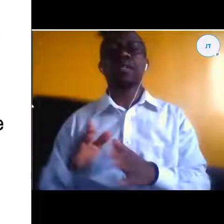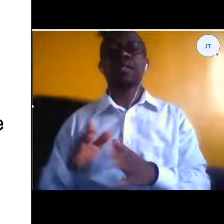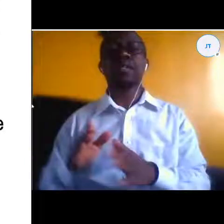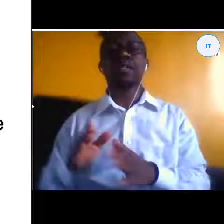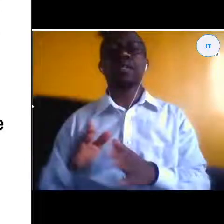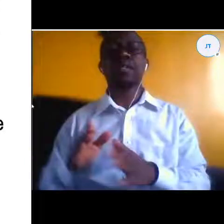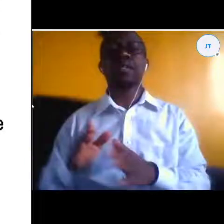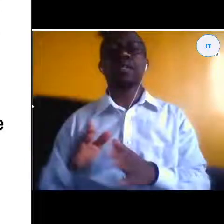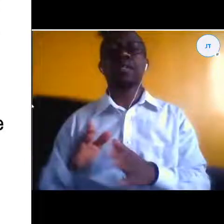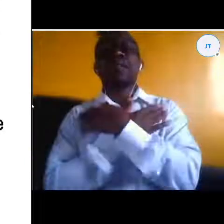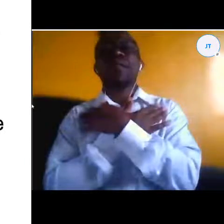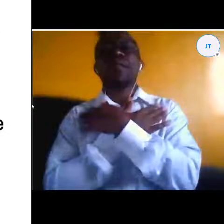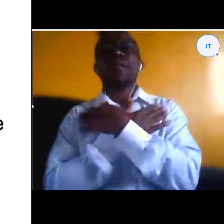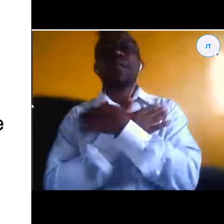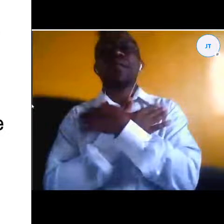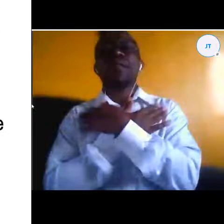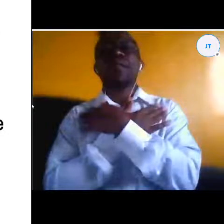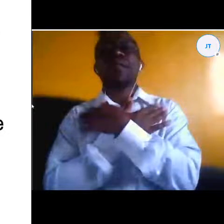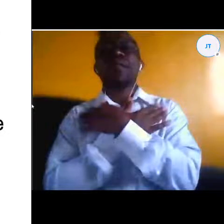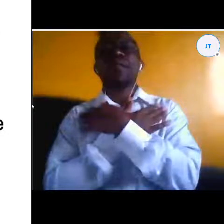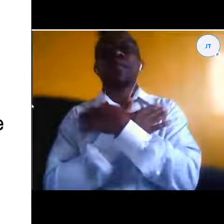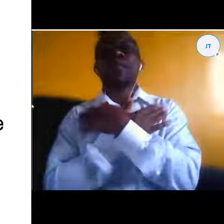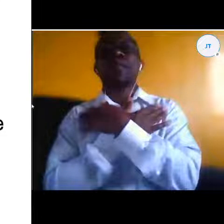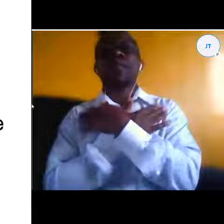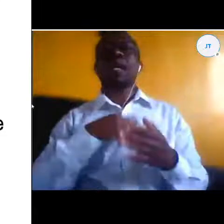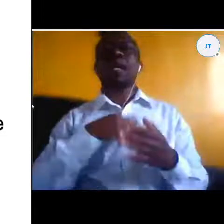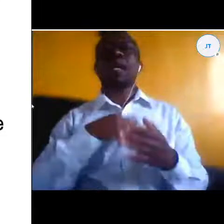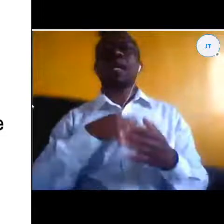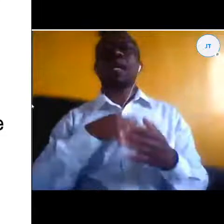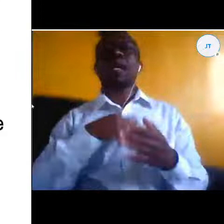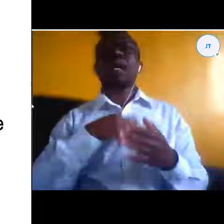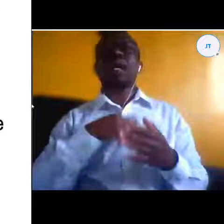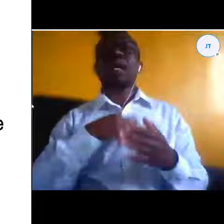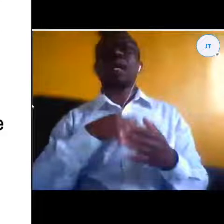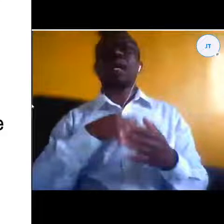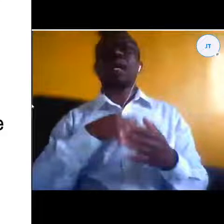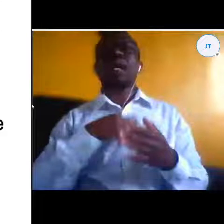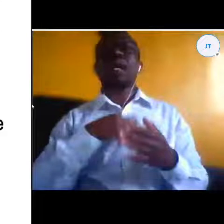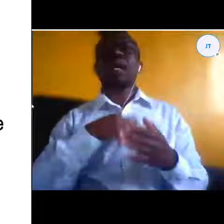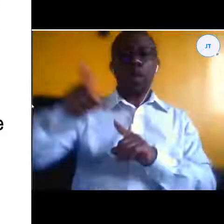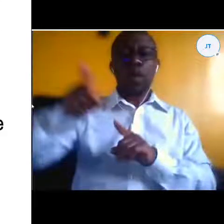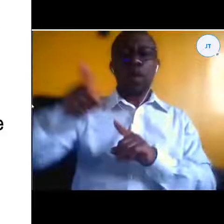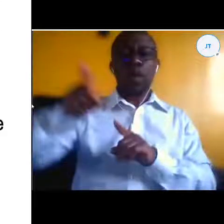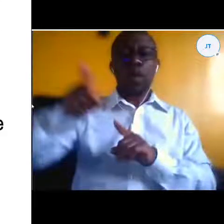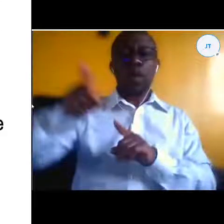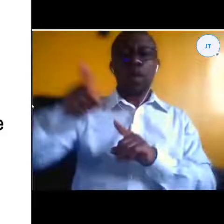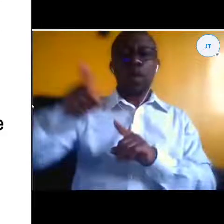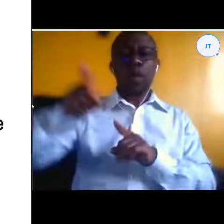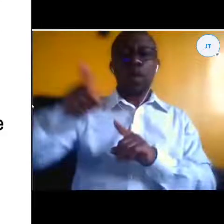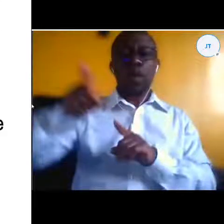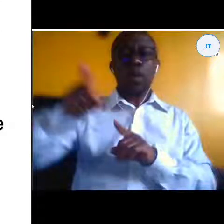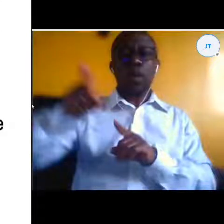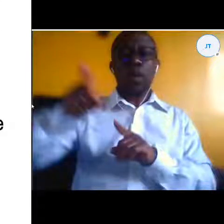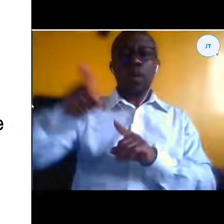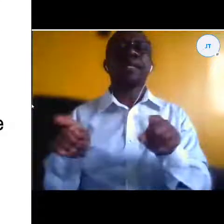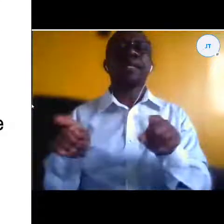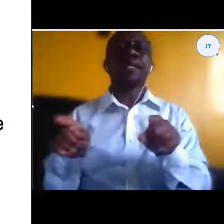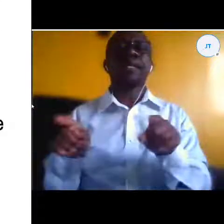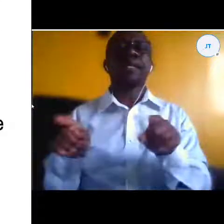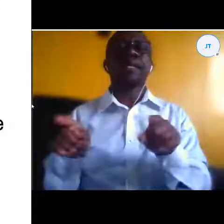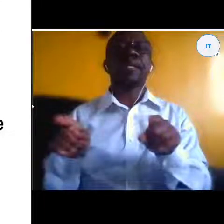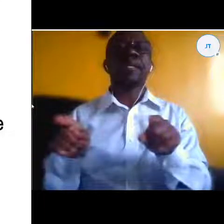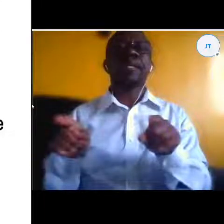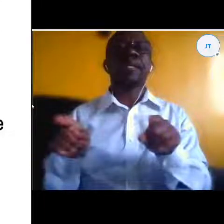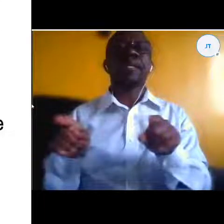colleagues, demand it from those that we have employed, and demand it in our families as well, because that's where it all